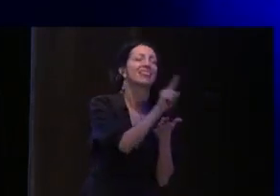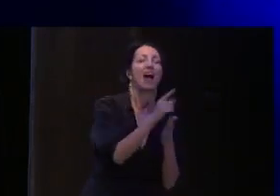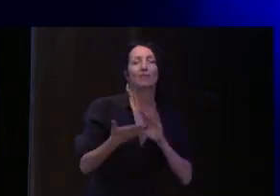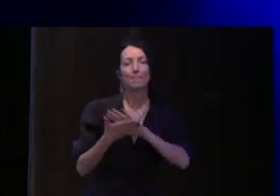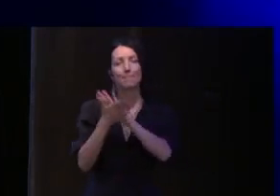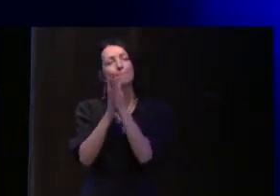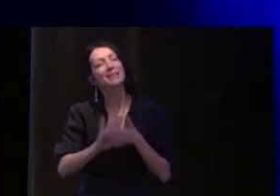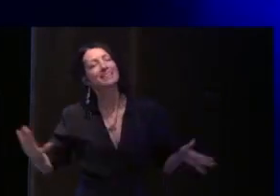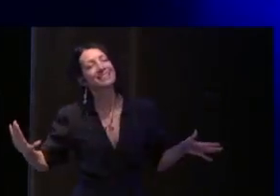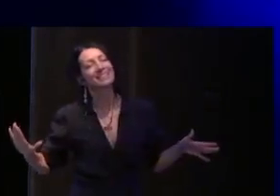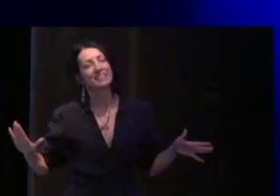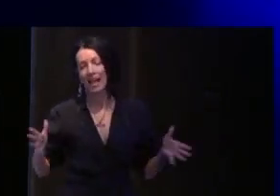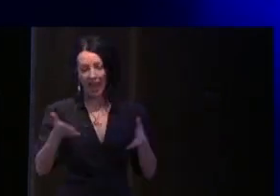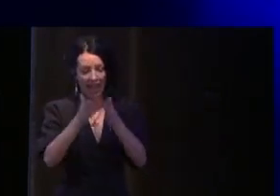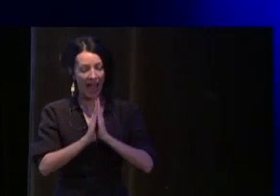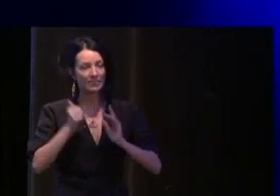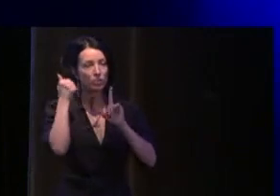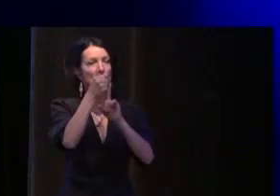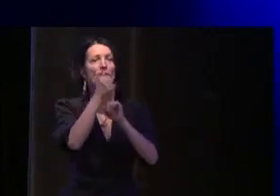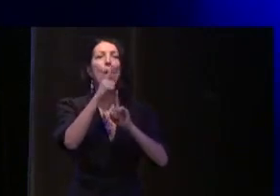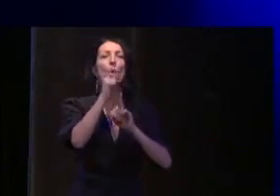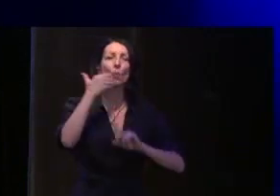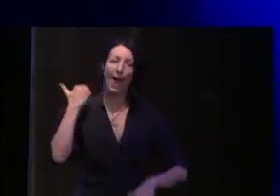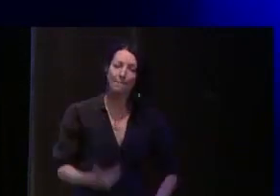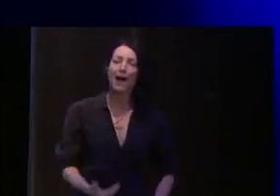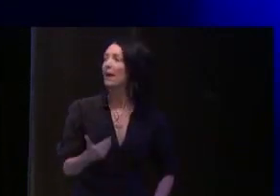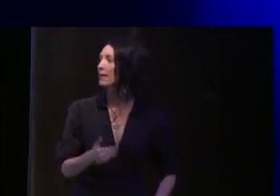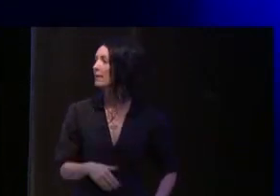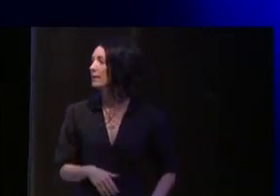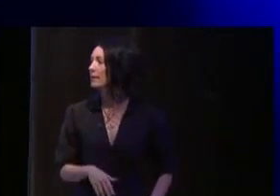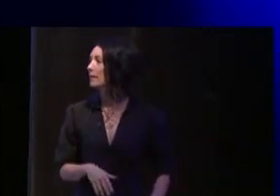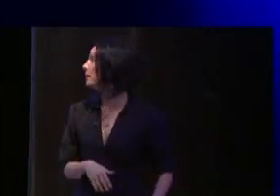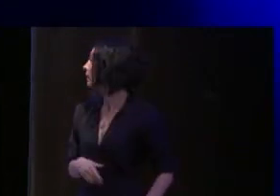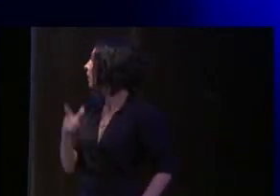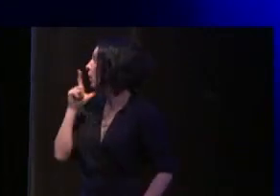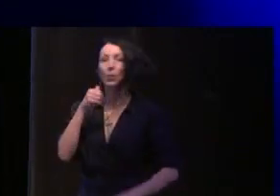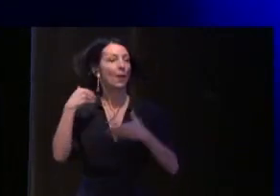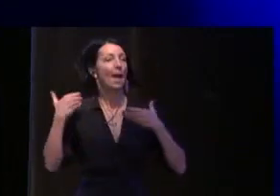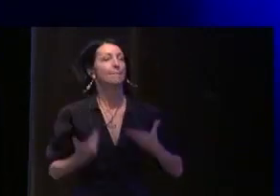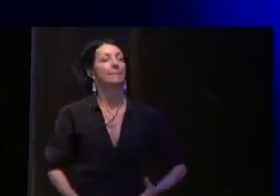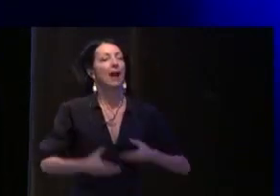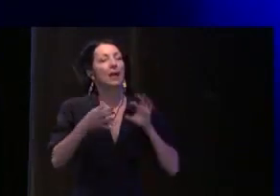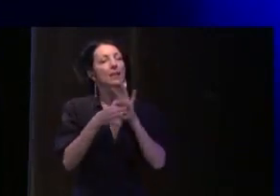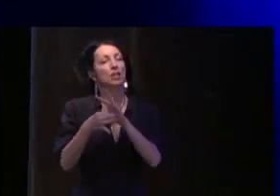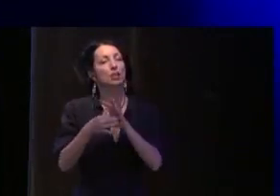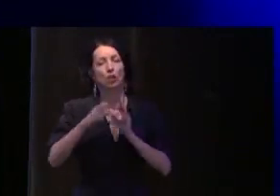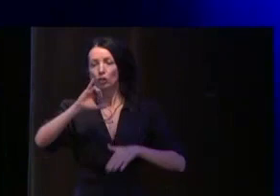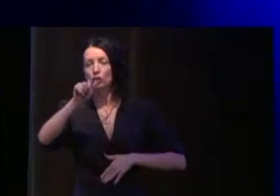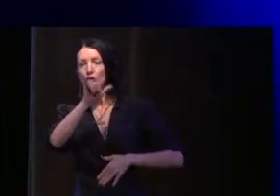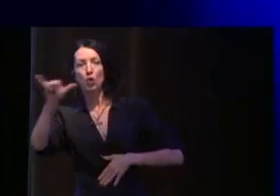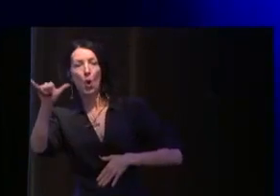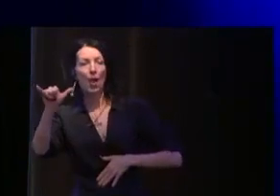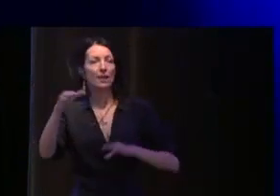peace. And then you want to ask yourself, who am I? Who am I in joy? Who am I in peace? Who am I